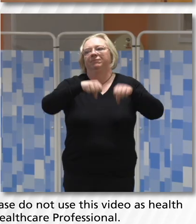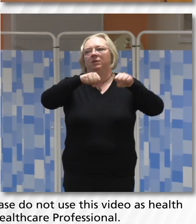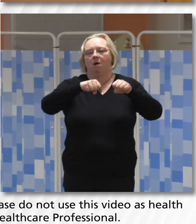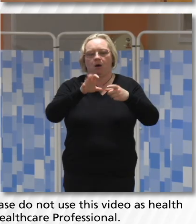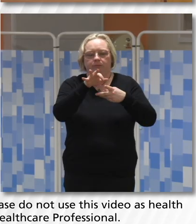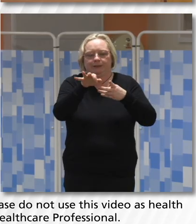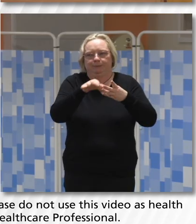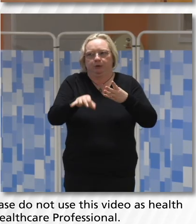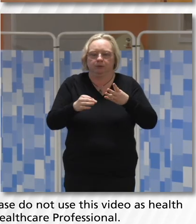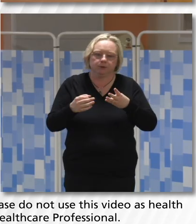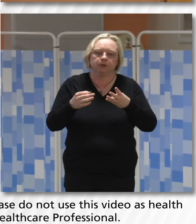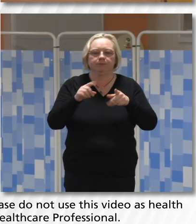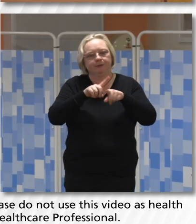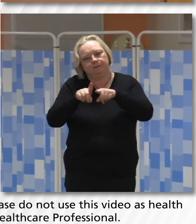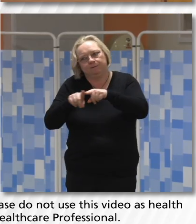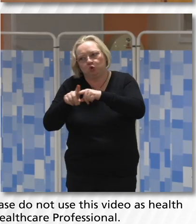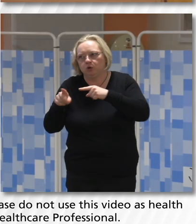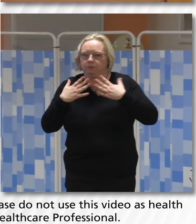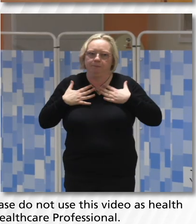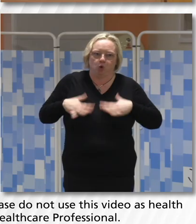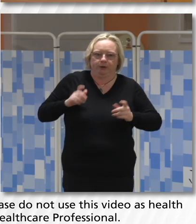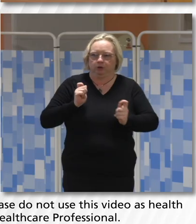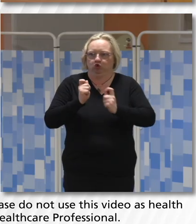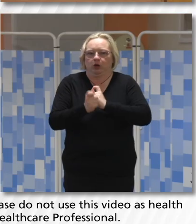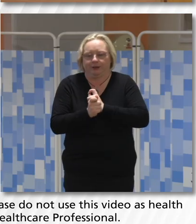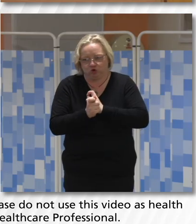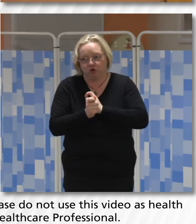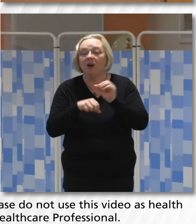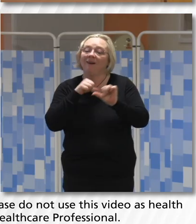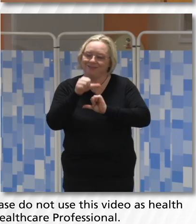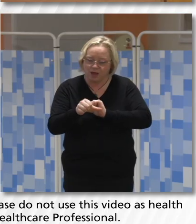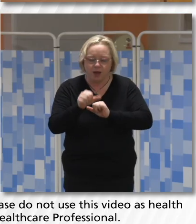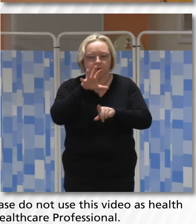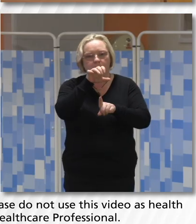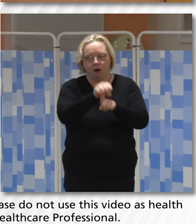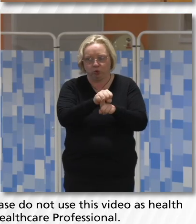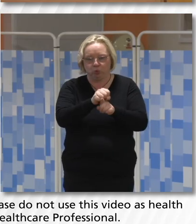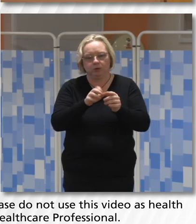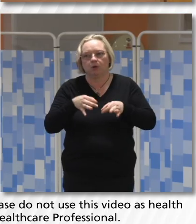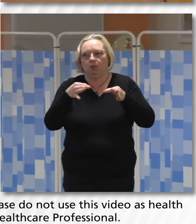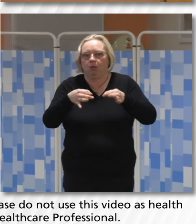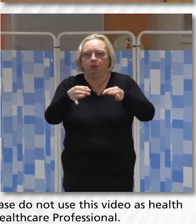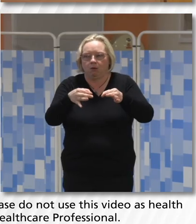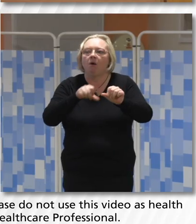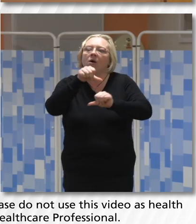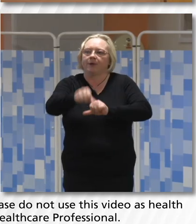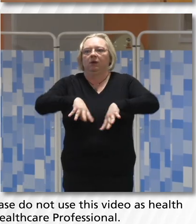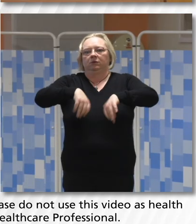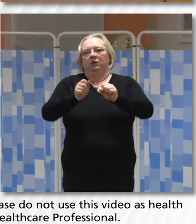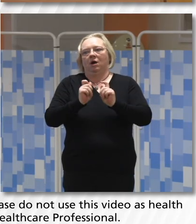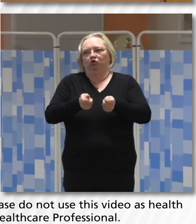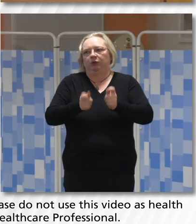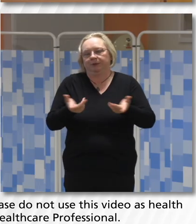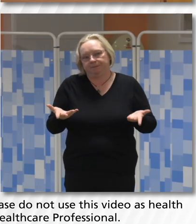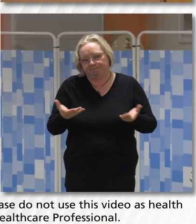it's only once they've got the diagnosis that actually the treatment can begin. When all of those things are